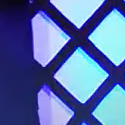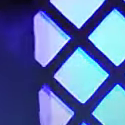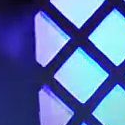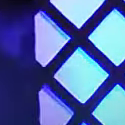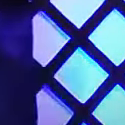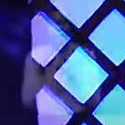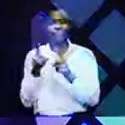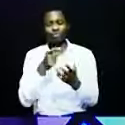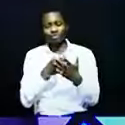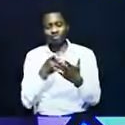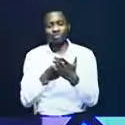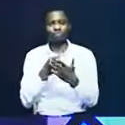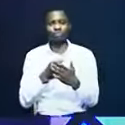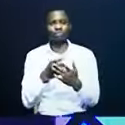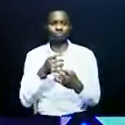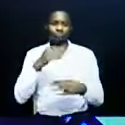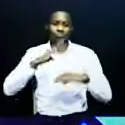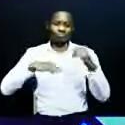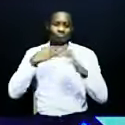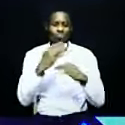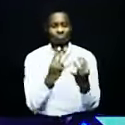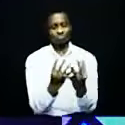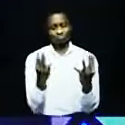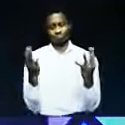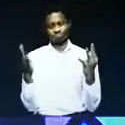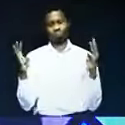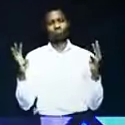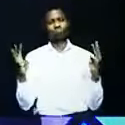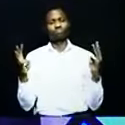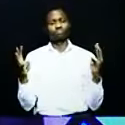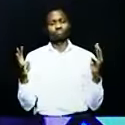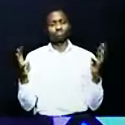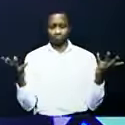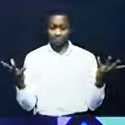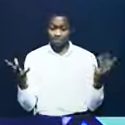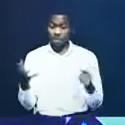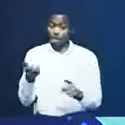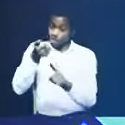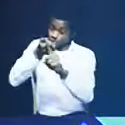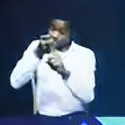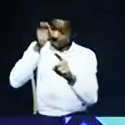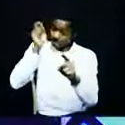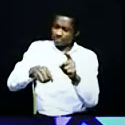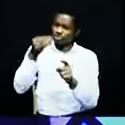Because you have to have the consciousness that sin is real.